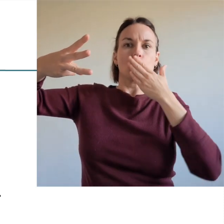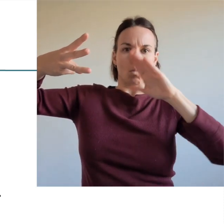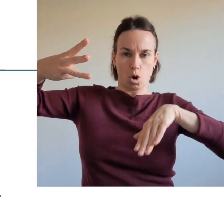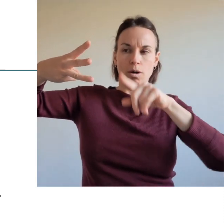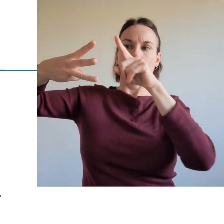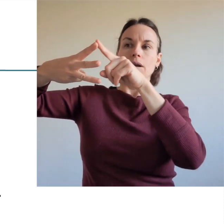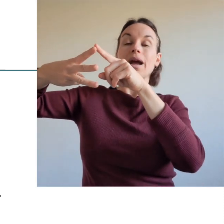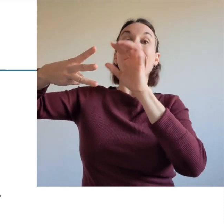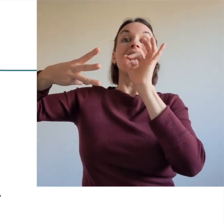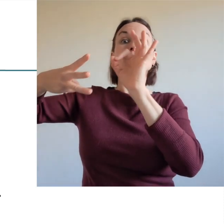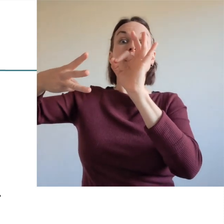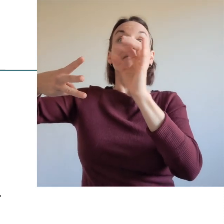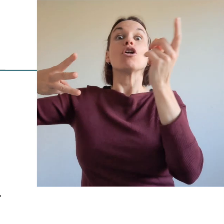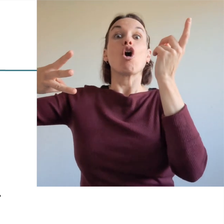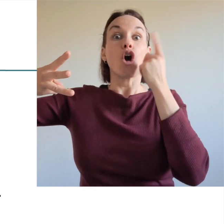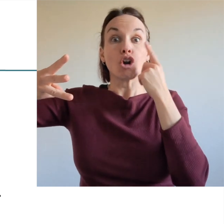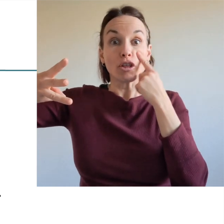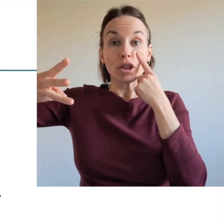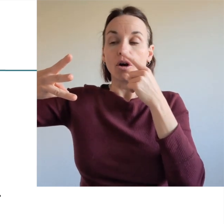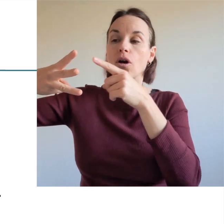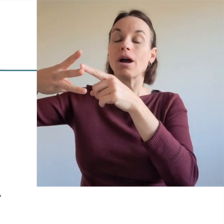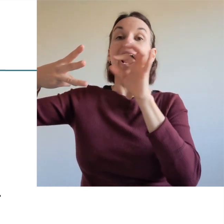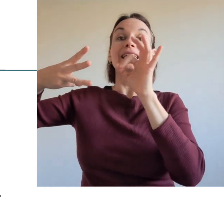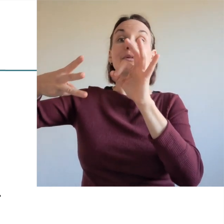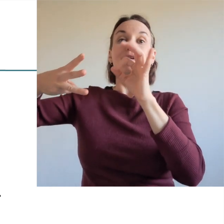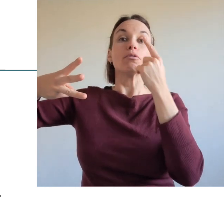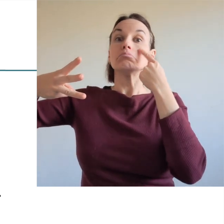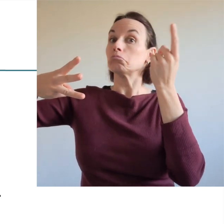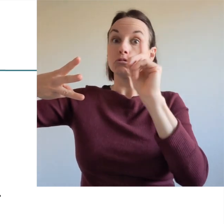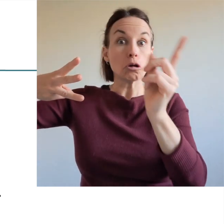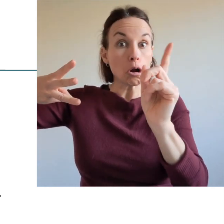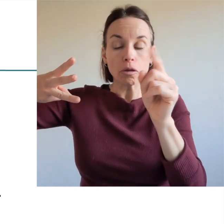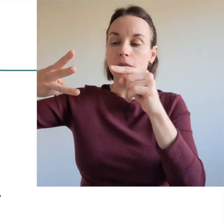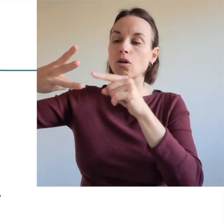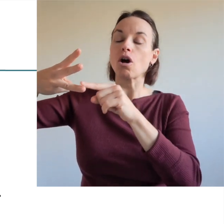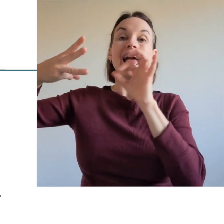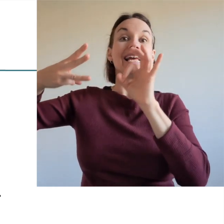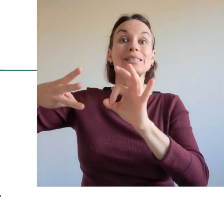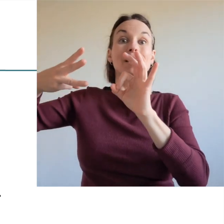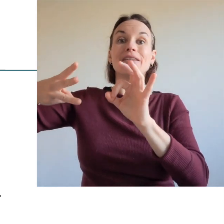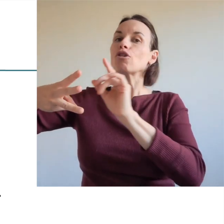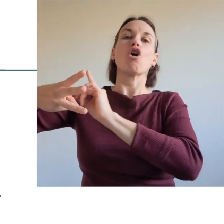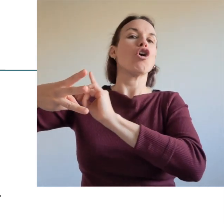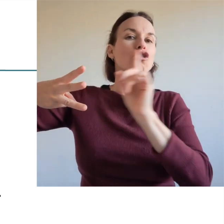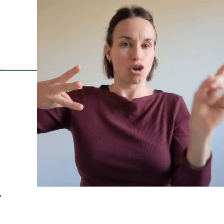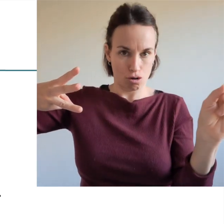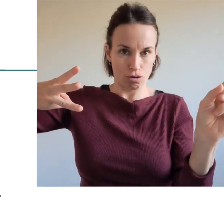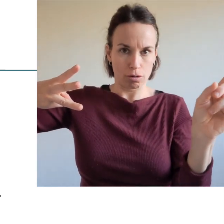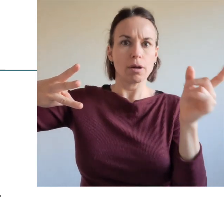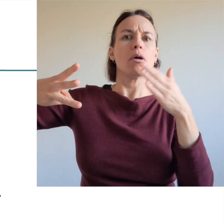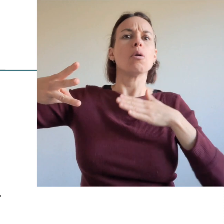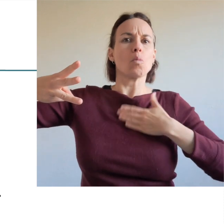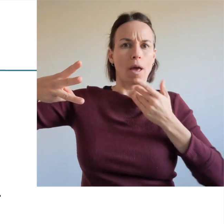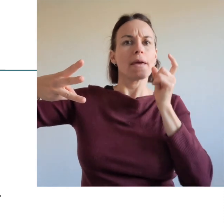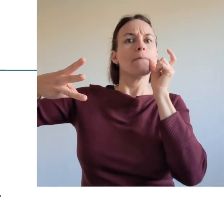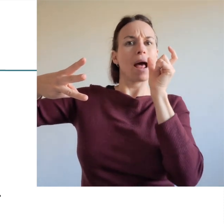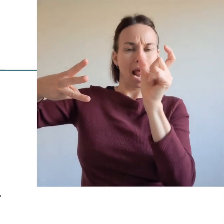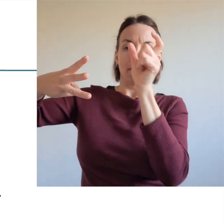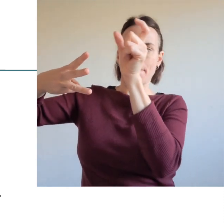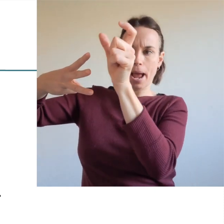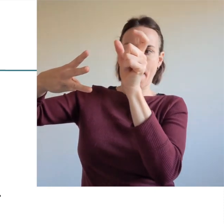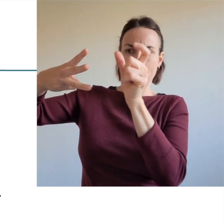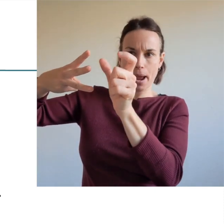two dimensions. That is, specific known, specific unknown, and non-specific, for which the